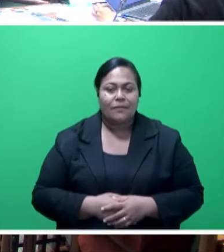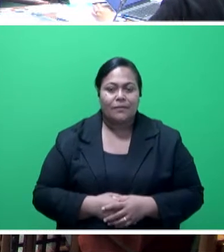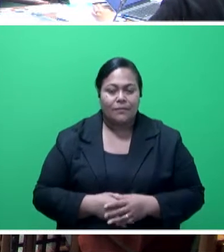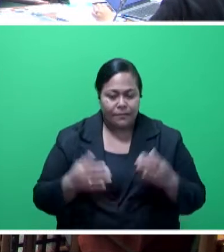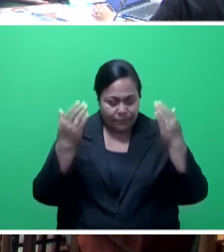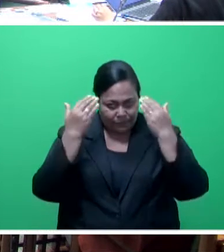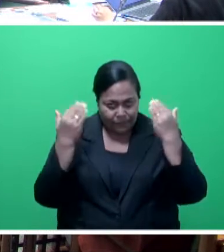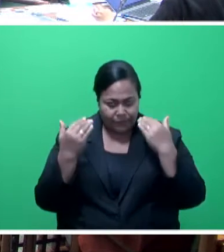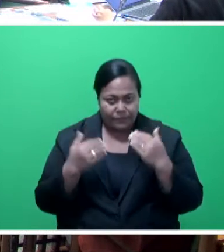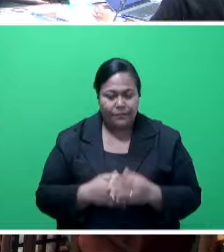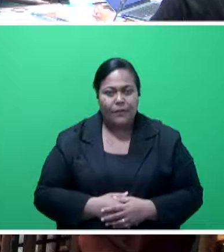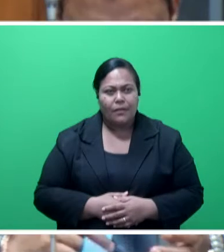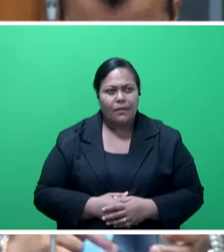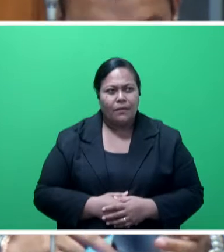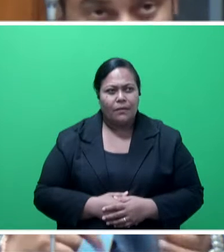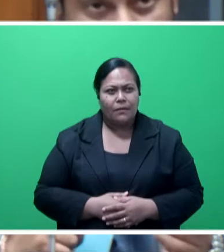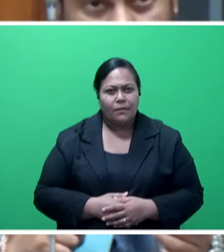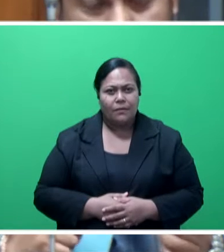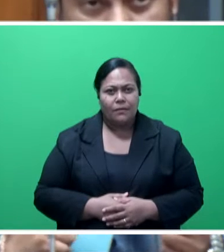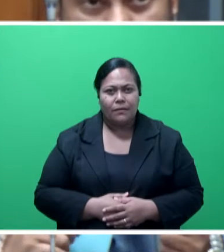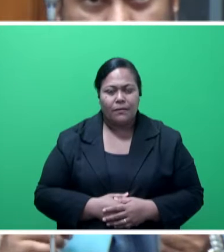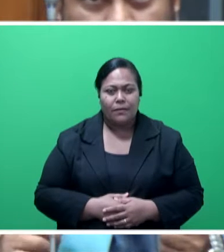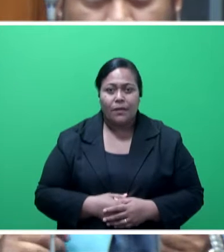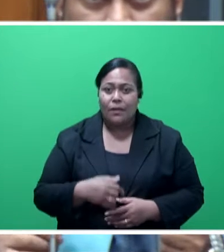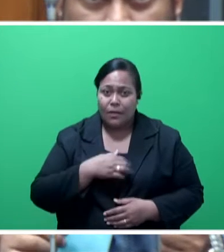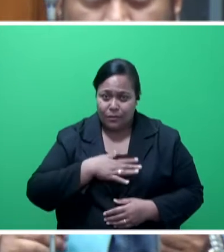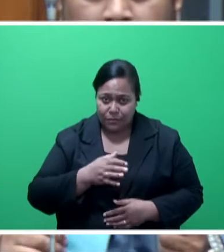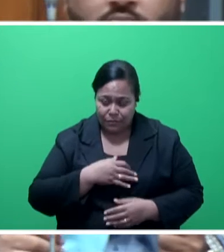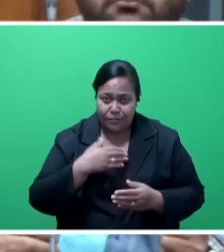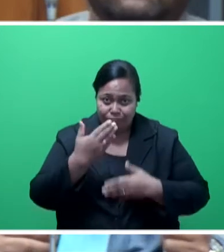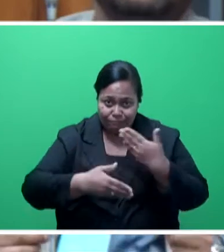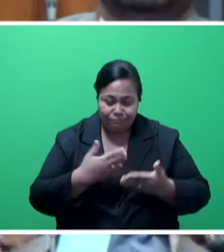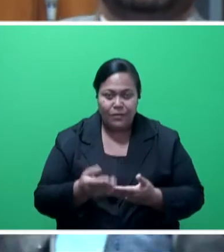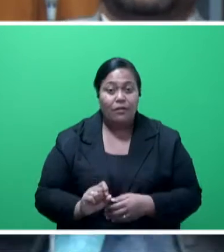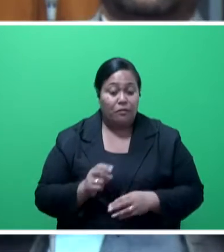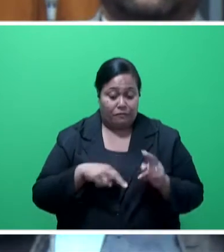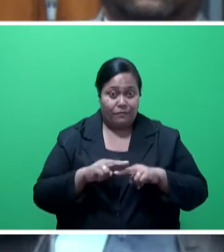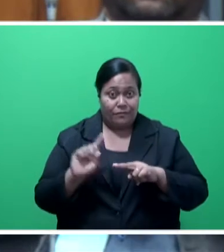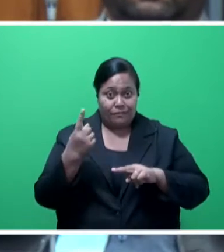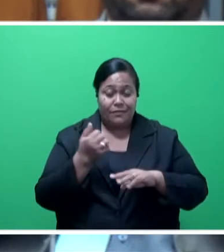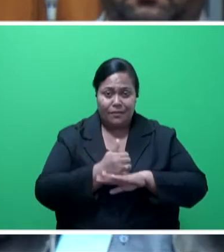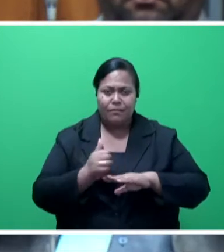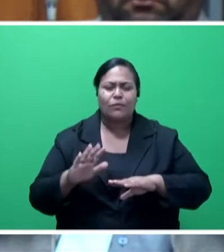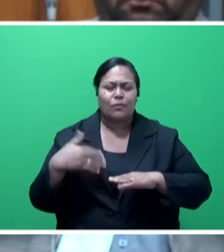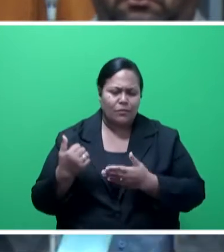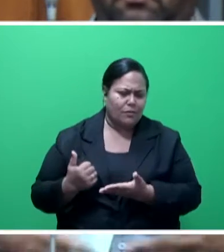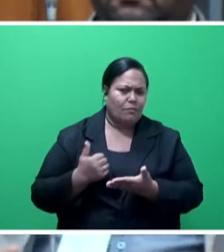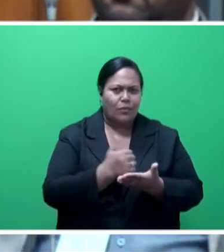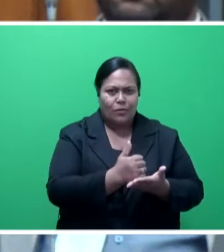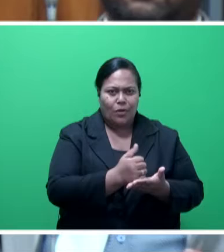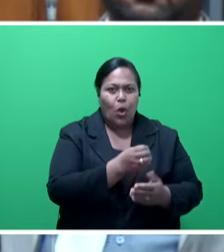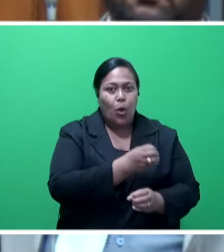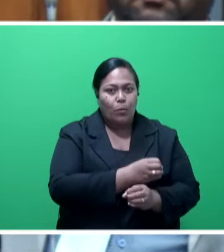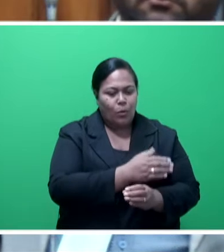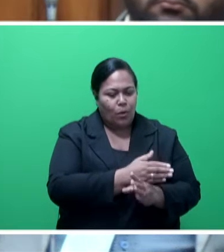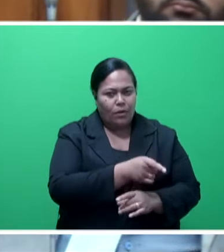wish to, from the outset, state that the Fiji First Government have always supported the operations at PAFCO